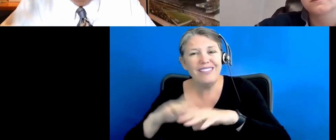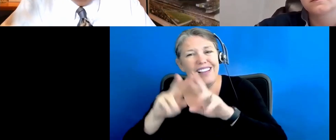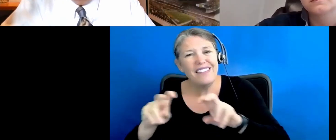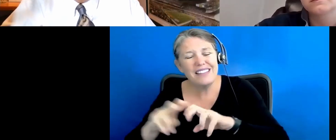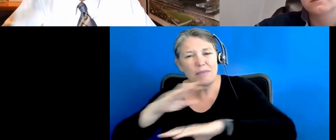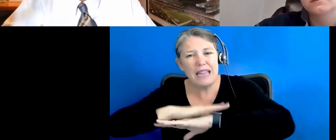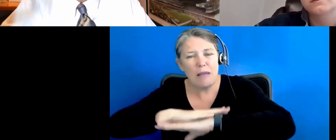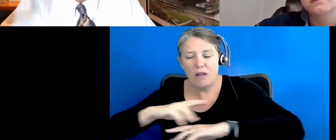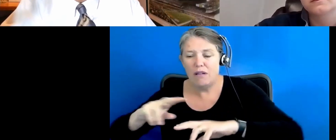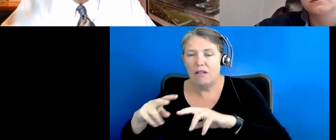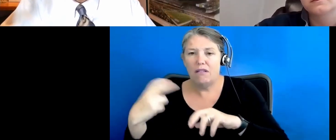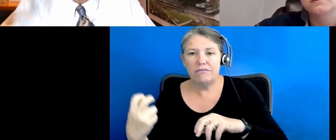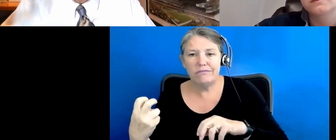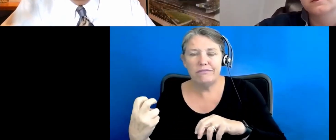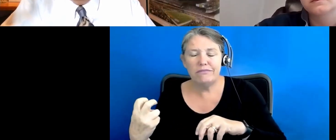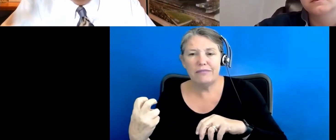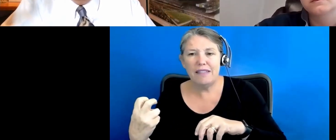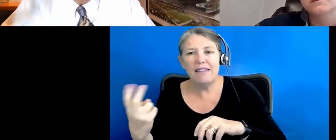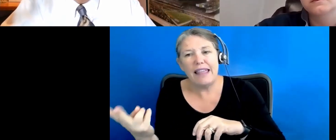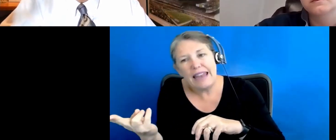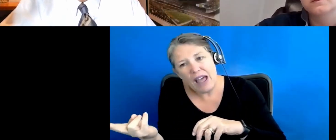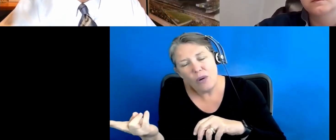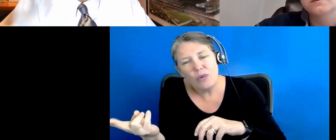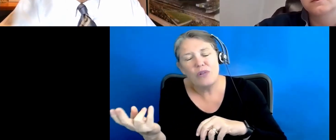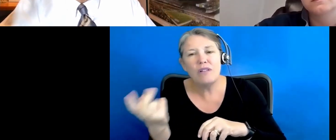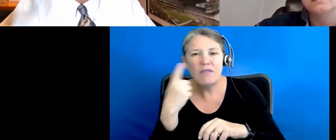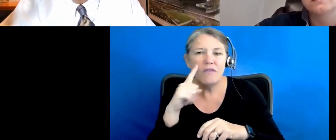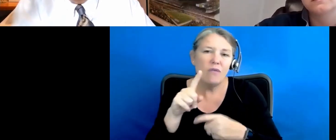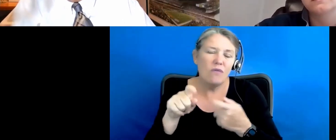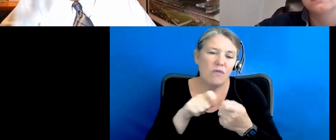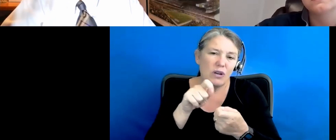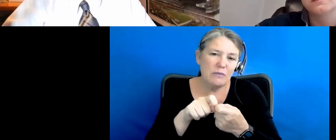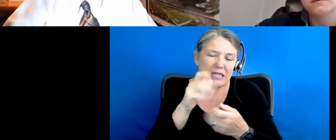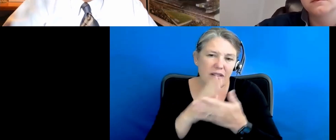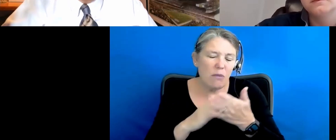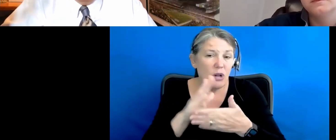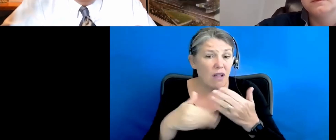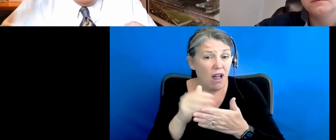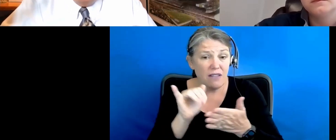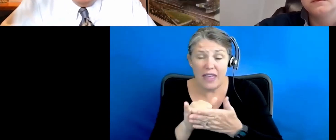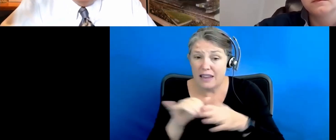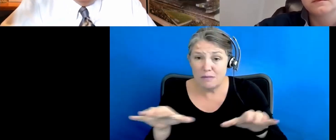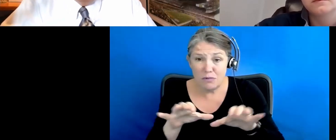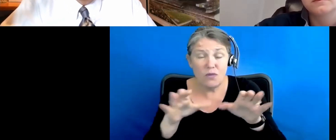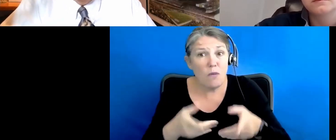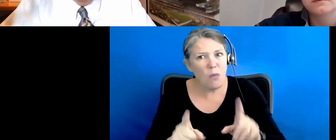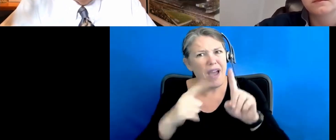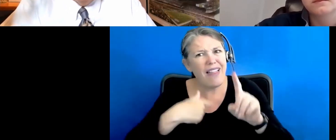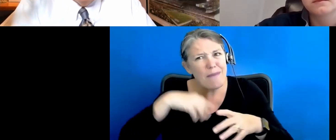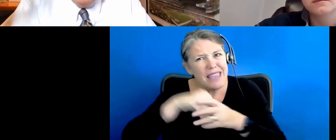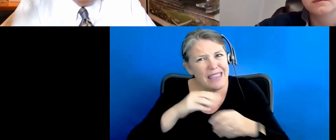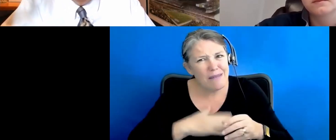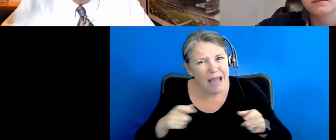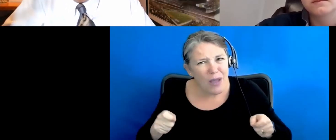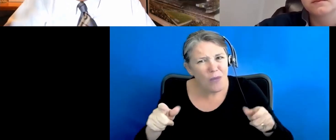lay down for certain portions of the examination. All that is performed while I remain in my wheelchair, which